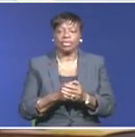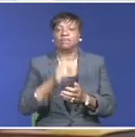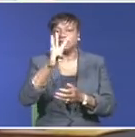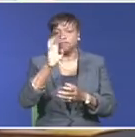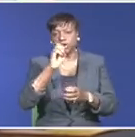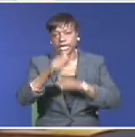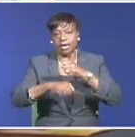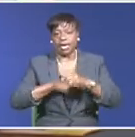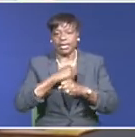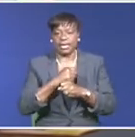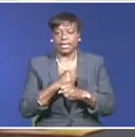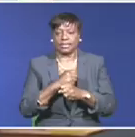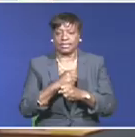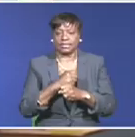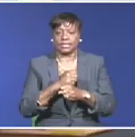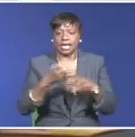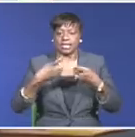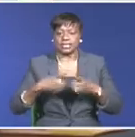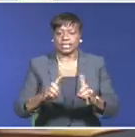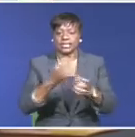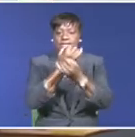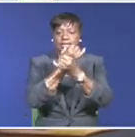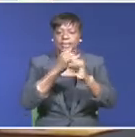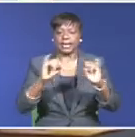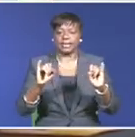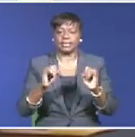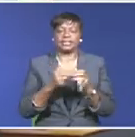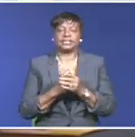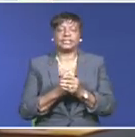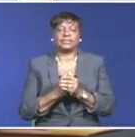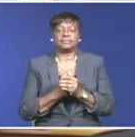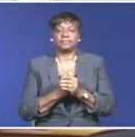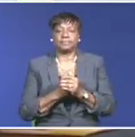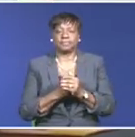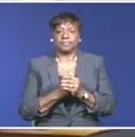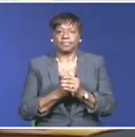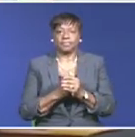40-odd years since independence. Keishla Adderley, ZNS Network News.